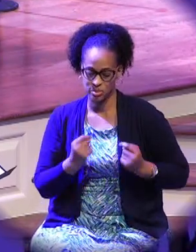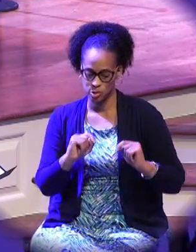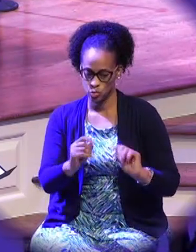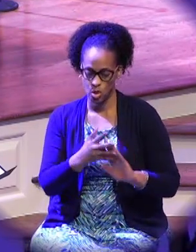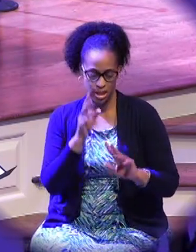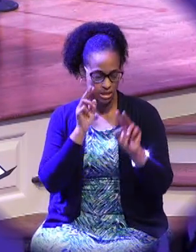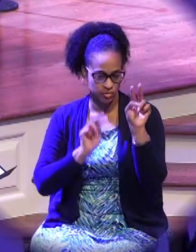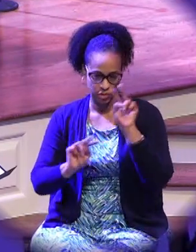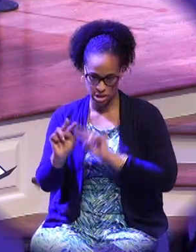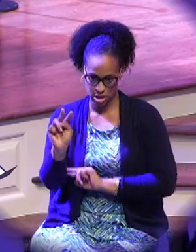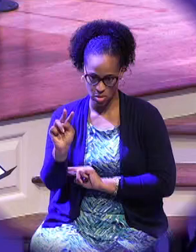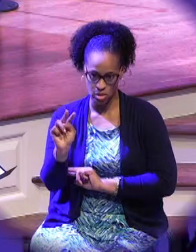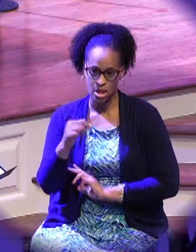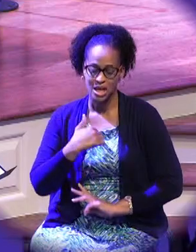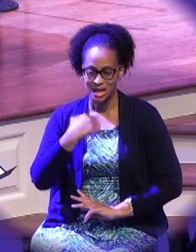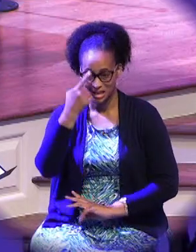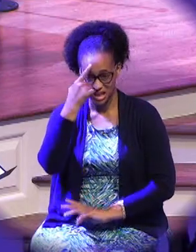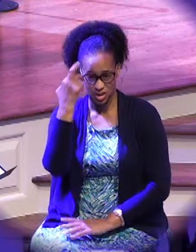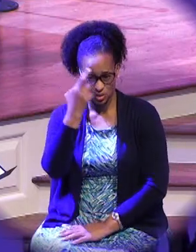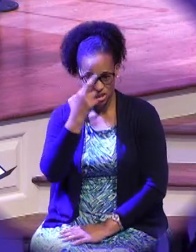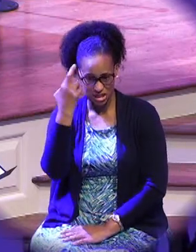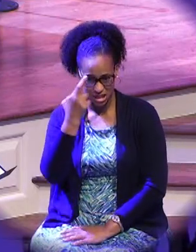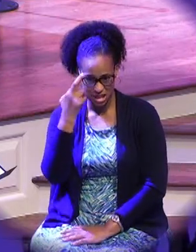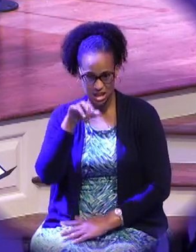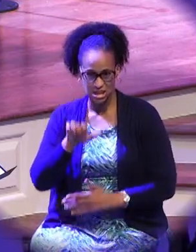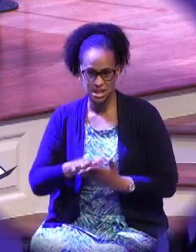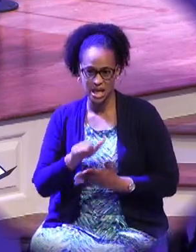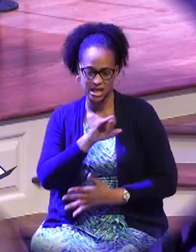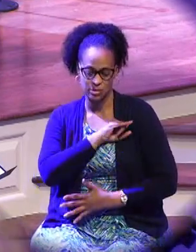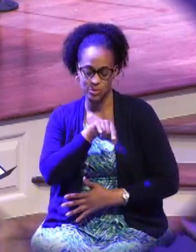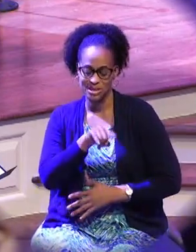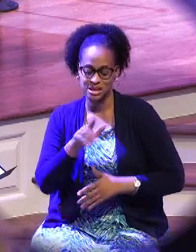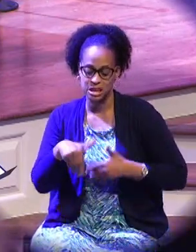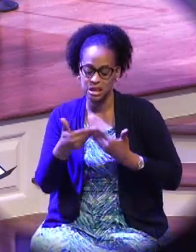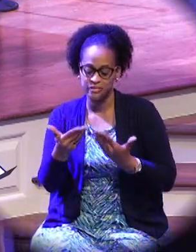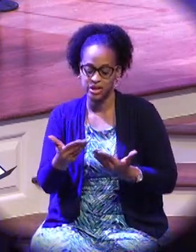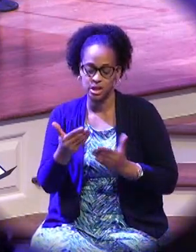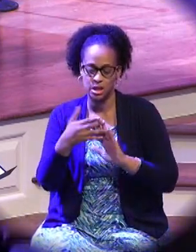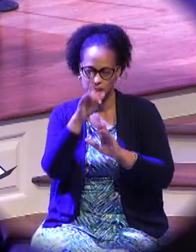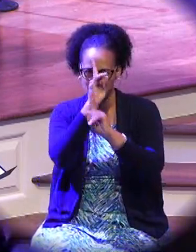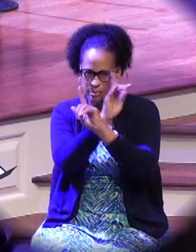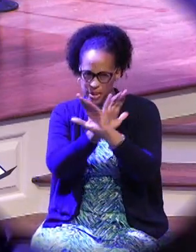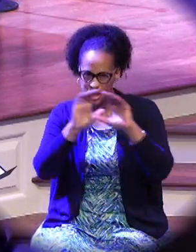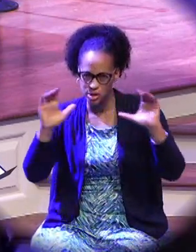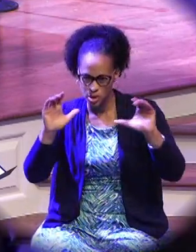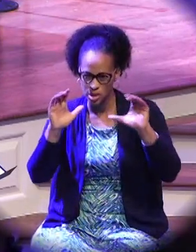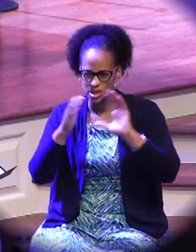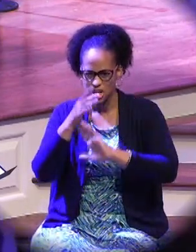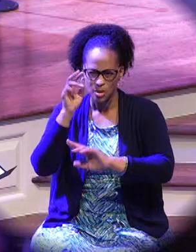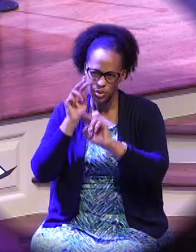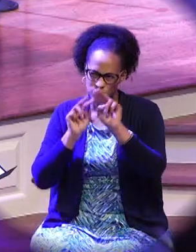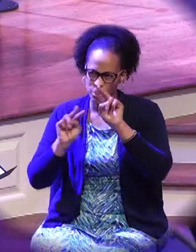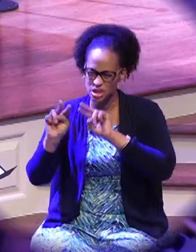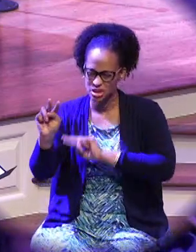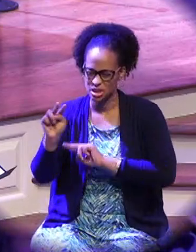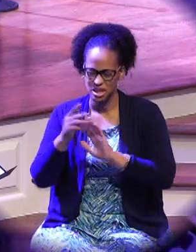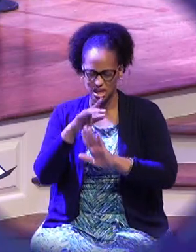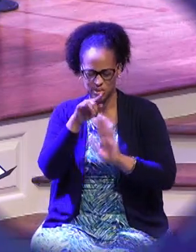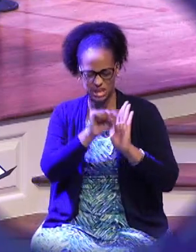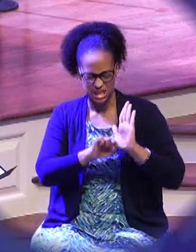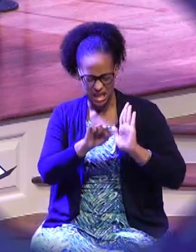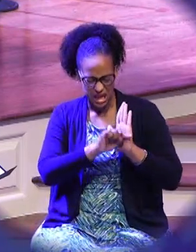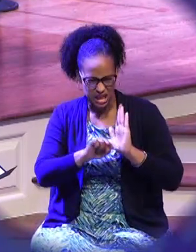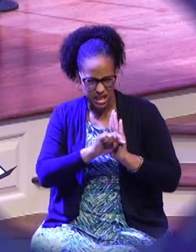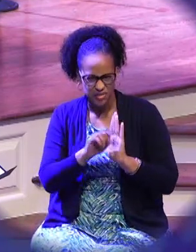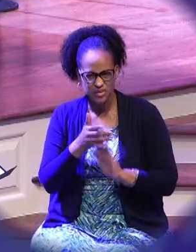foretelling. I think the primary reason for that is simply Isaiah was giving a picture that was foreboding, a picture that was negative. There